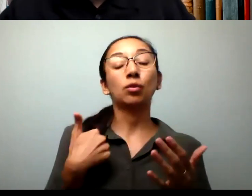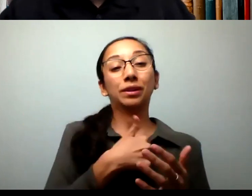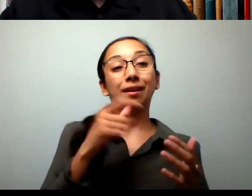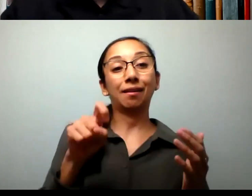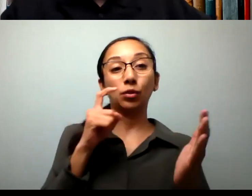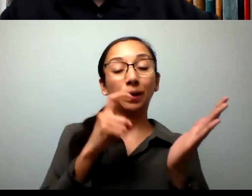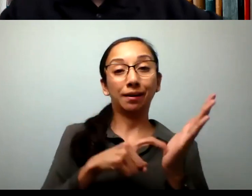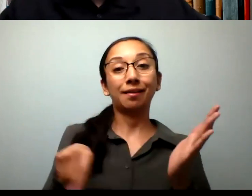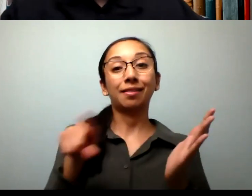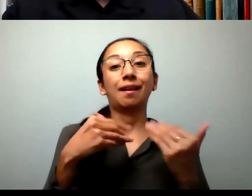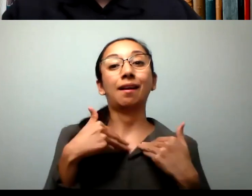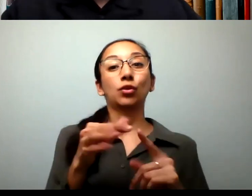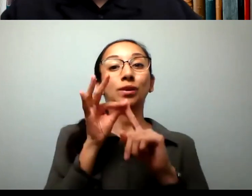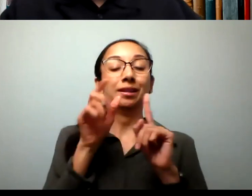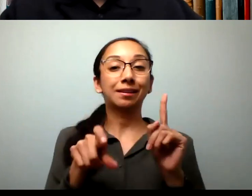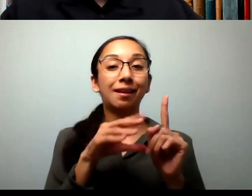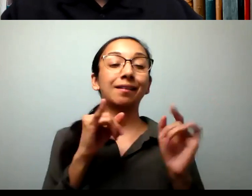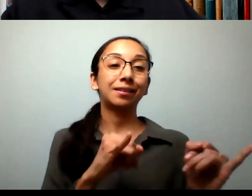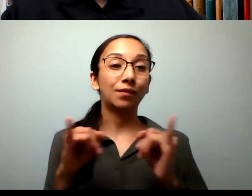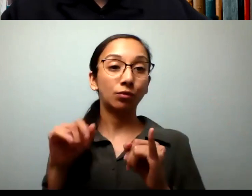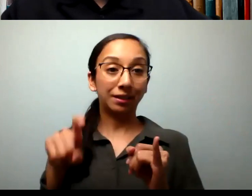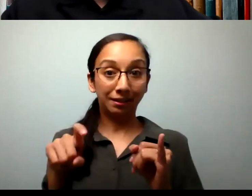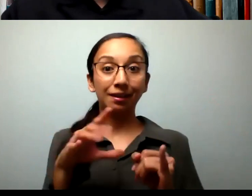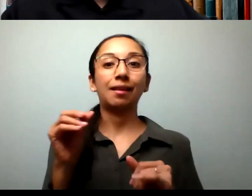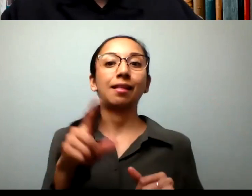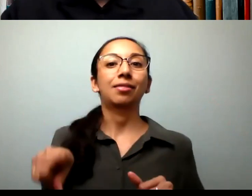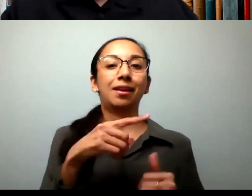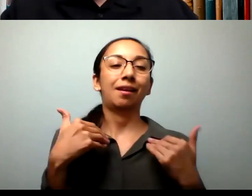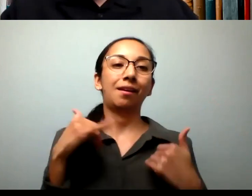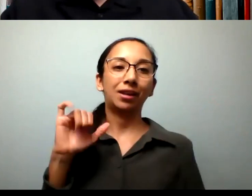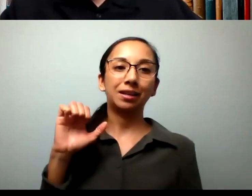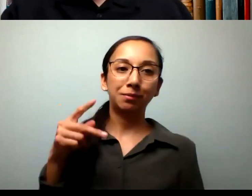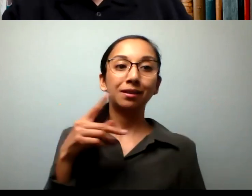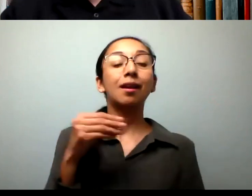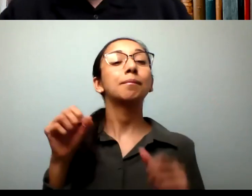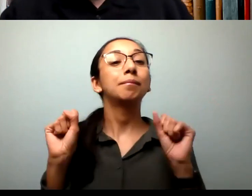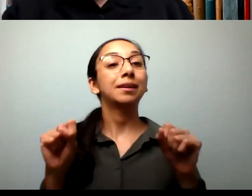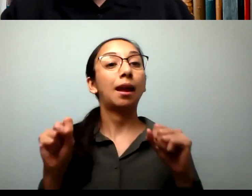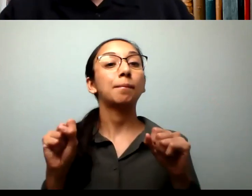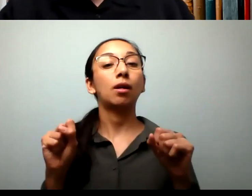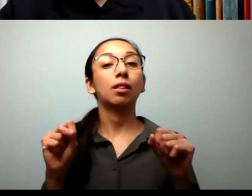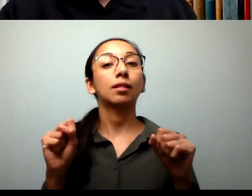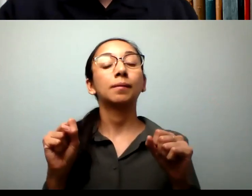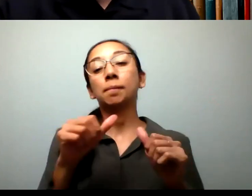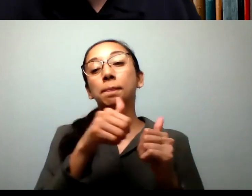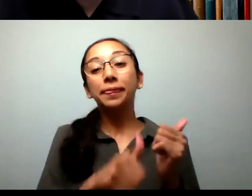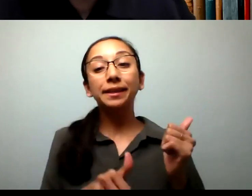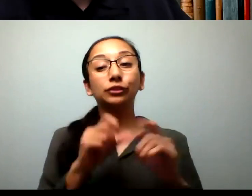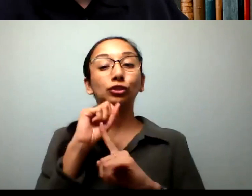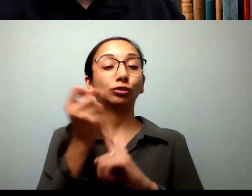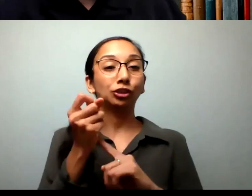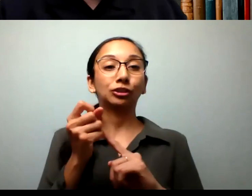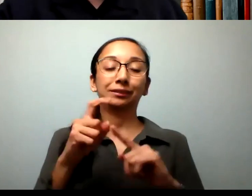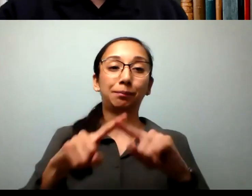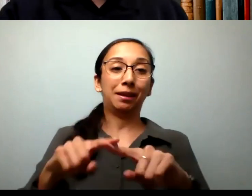have unique needs and individual needs, and therefore they have IEPs, and being able to, in each situation, as a